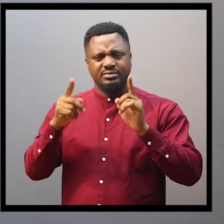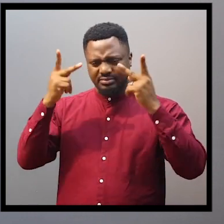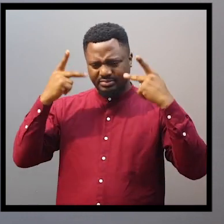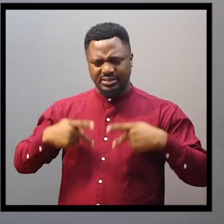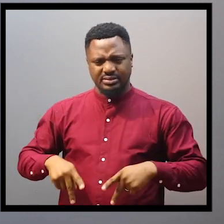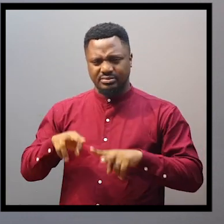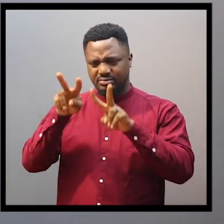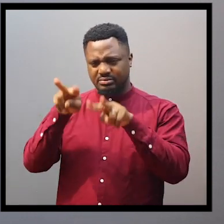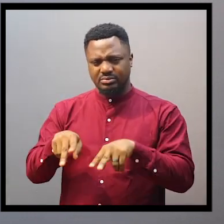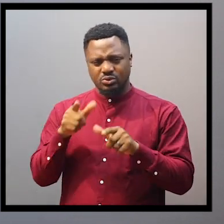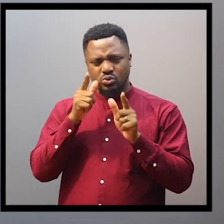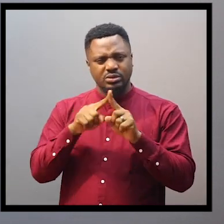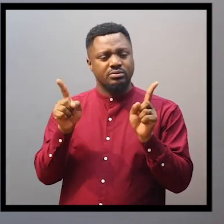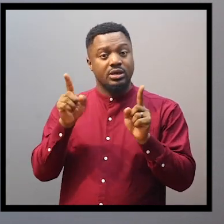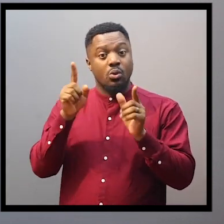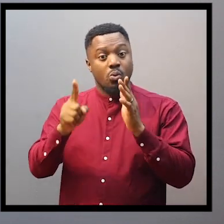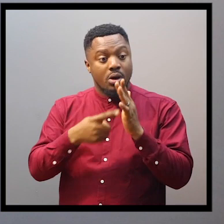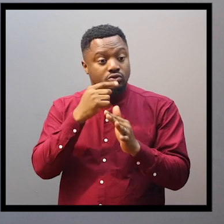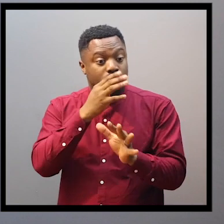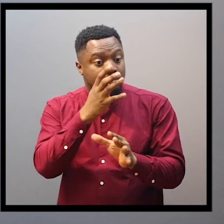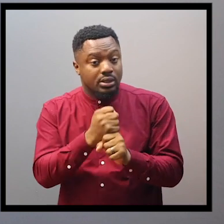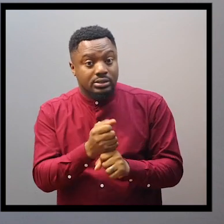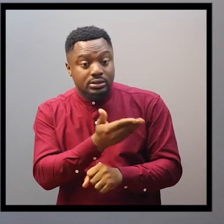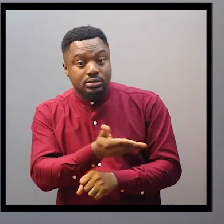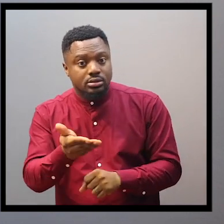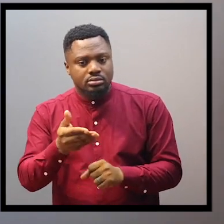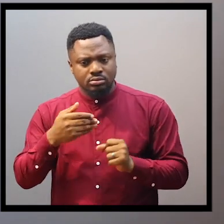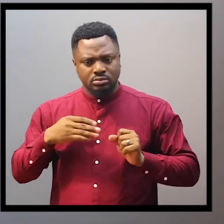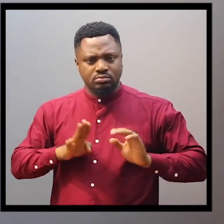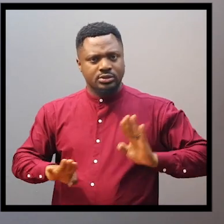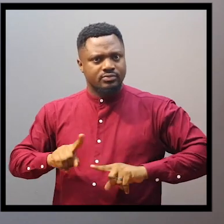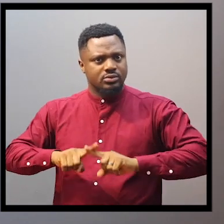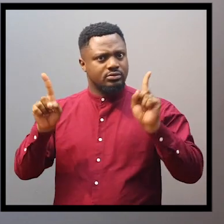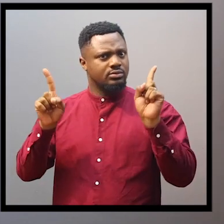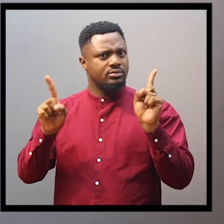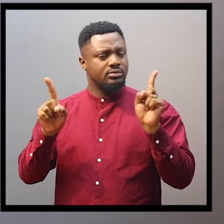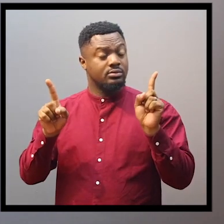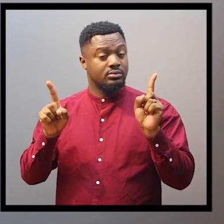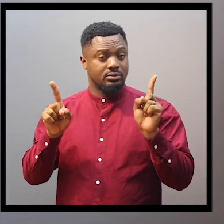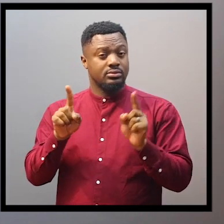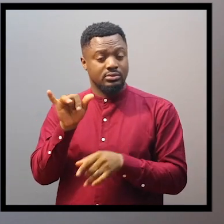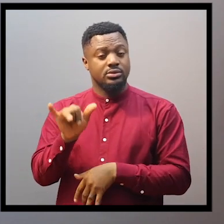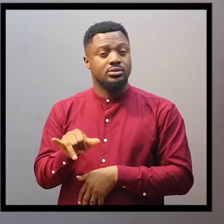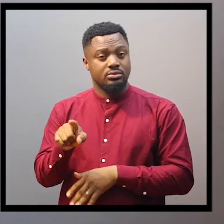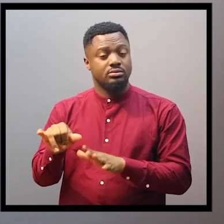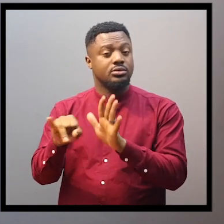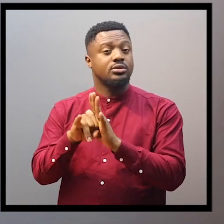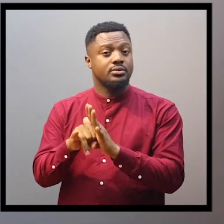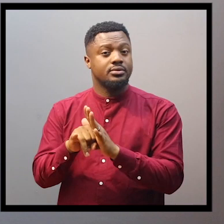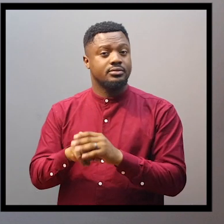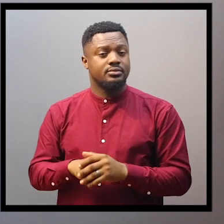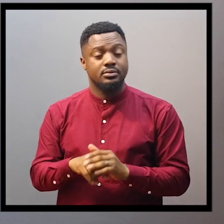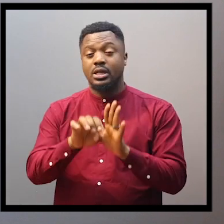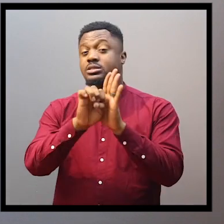and symptoms when they don't get to use the substance or engage in those behaviors over a period of